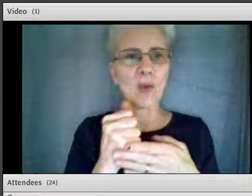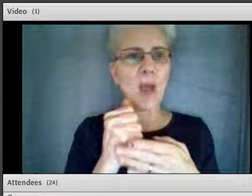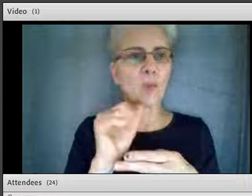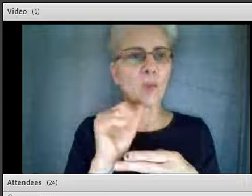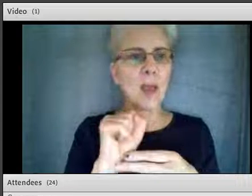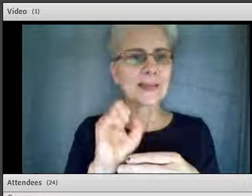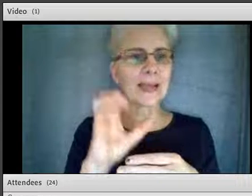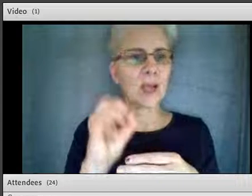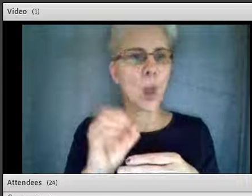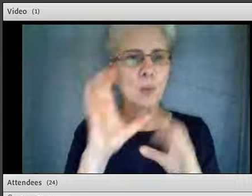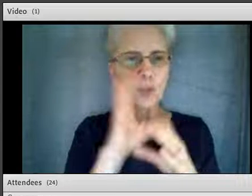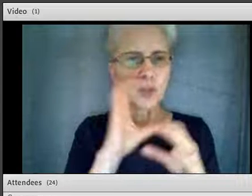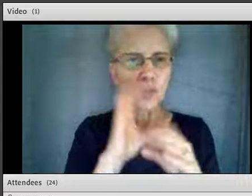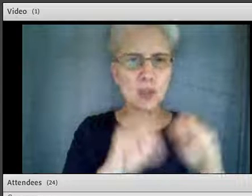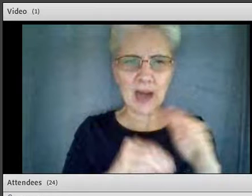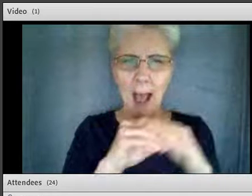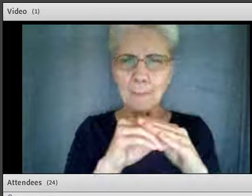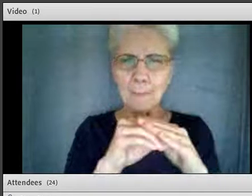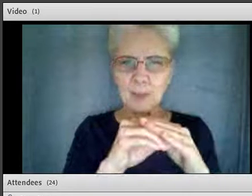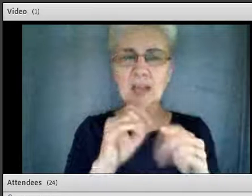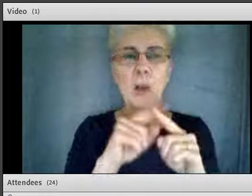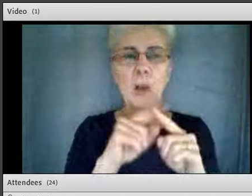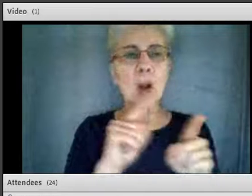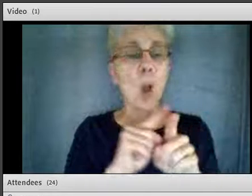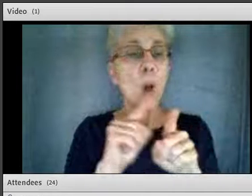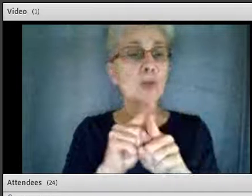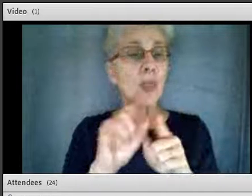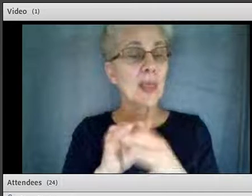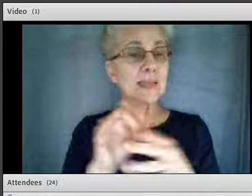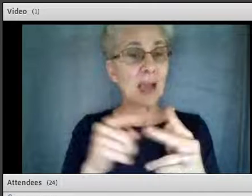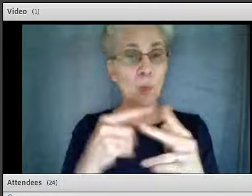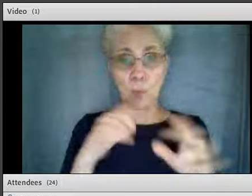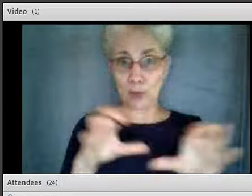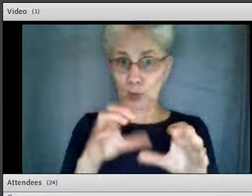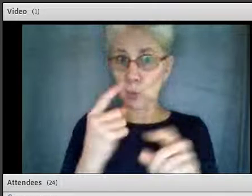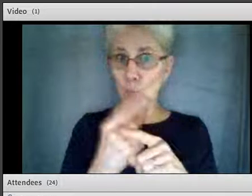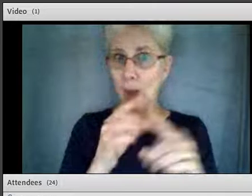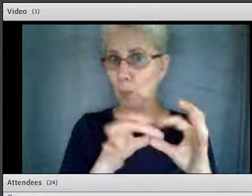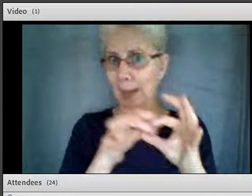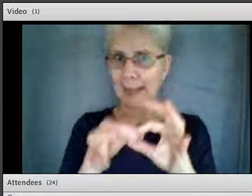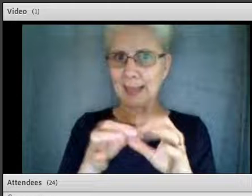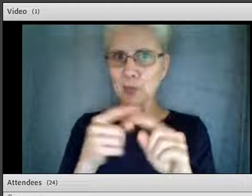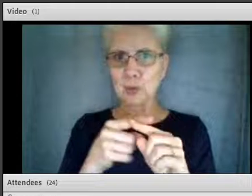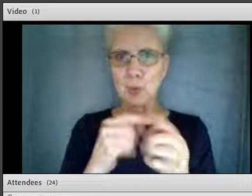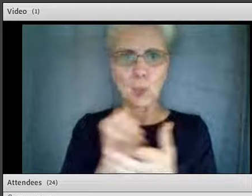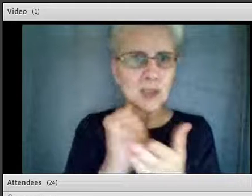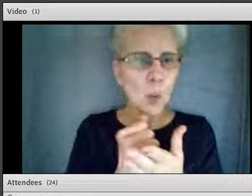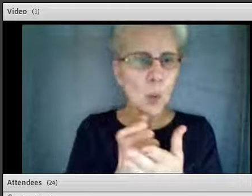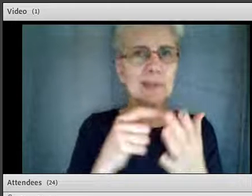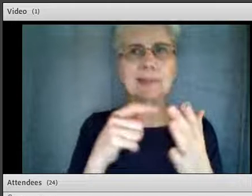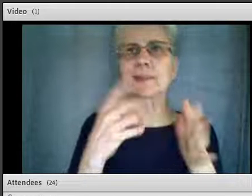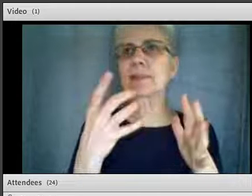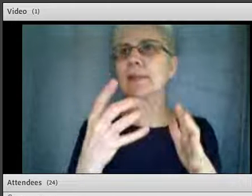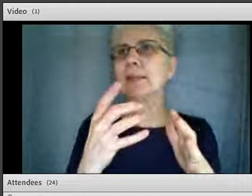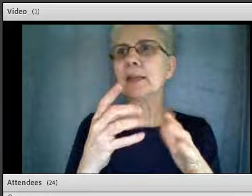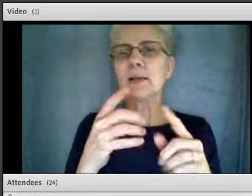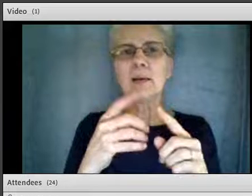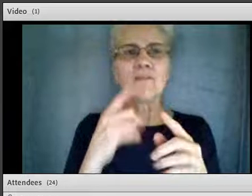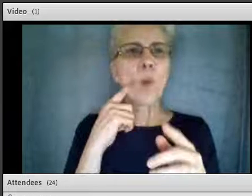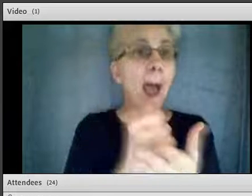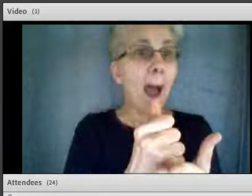later. But also that's kind of what we do, right? We link to resources, we type to help, services.